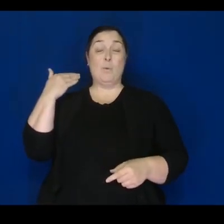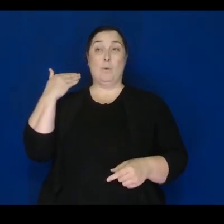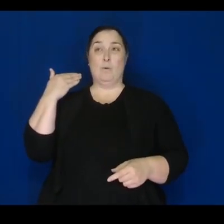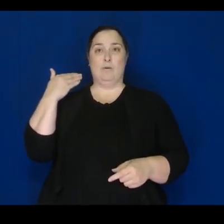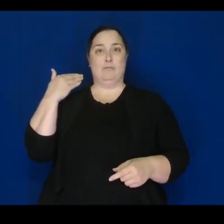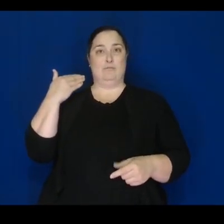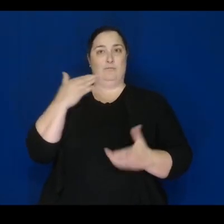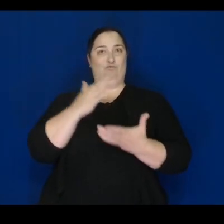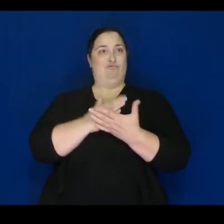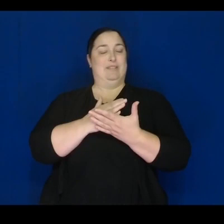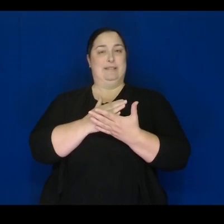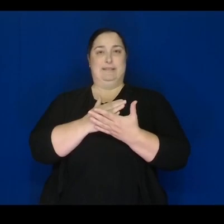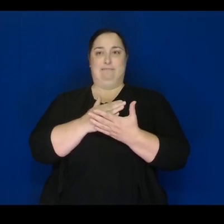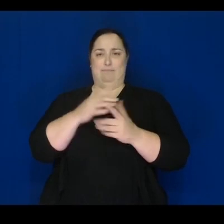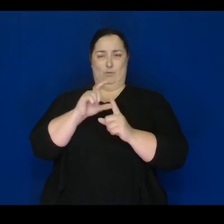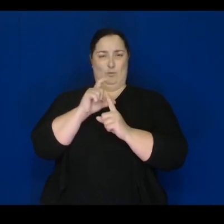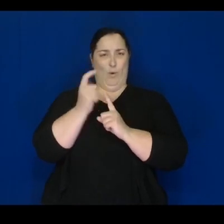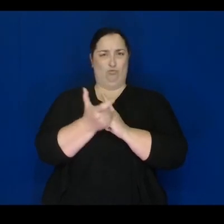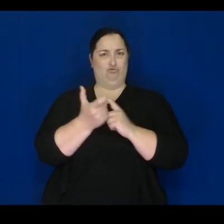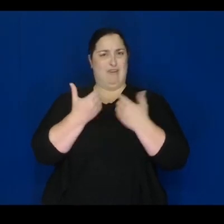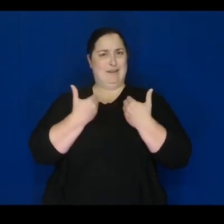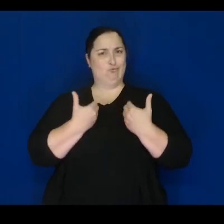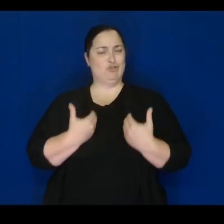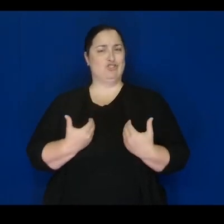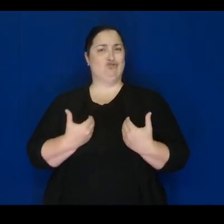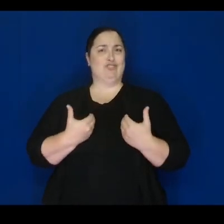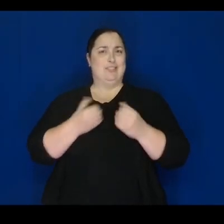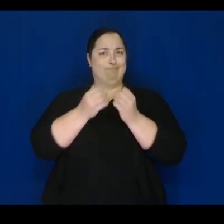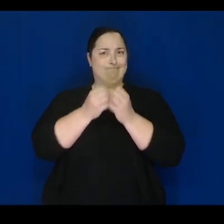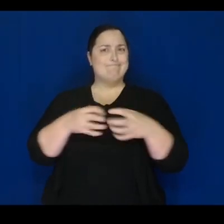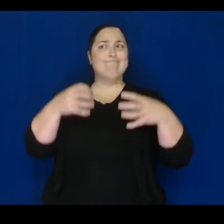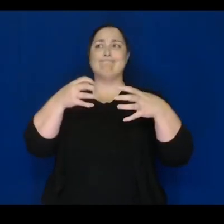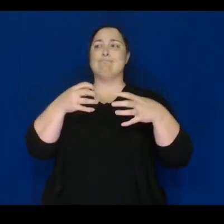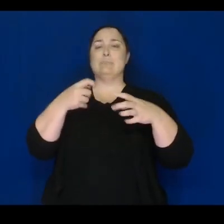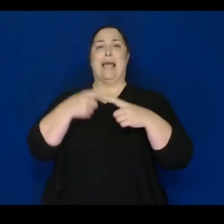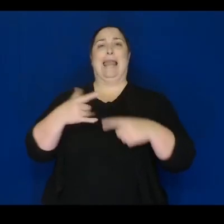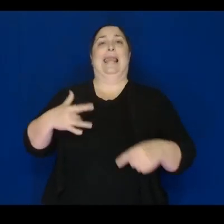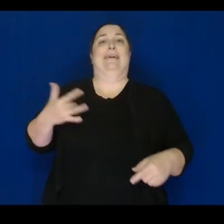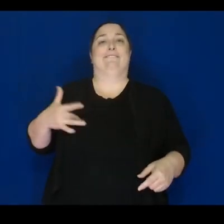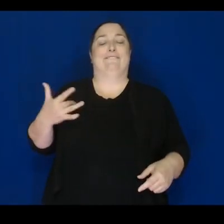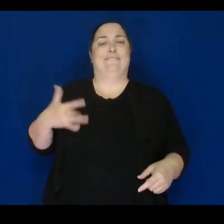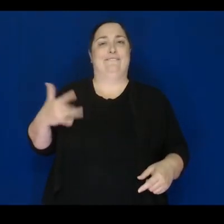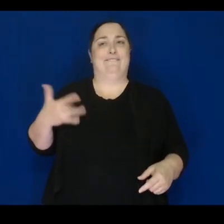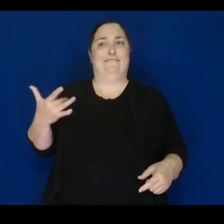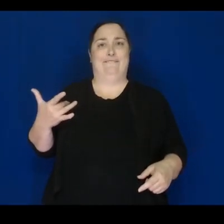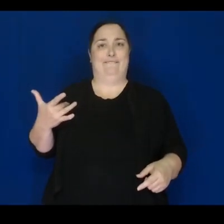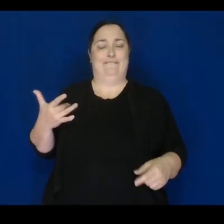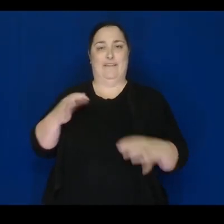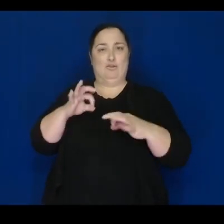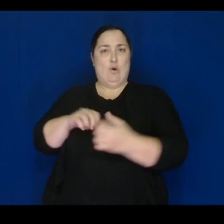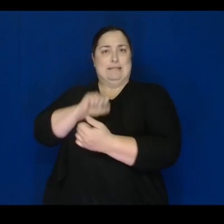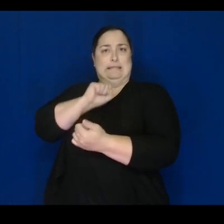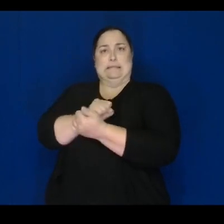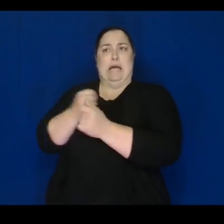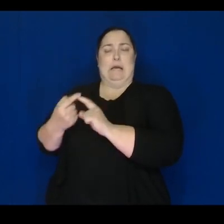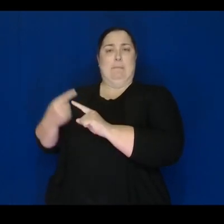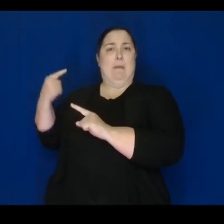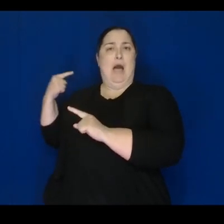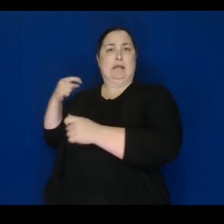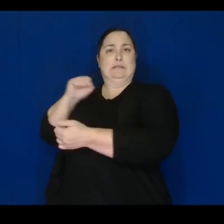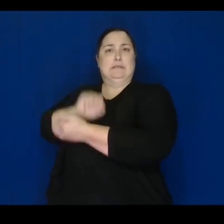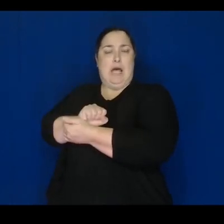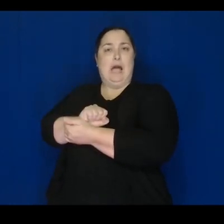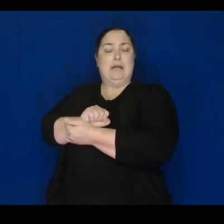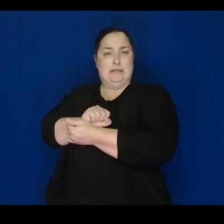enriching culture, and we're also a living culture as well. You know, we're not a culture that is stuck in the past, even though the past